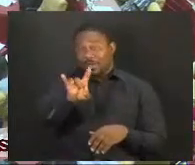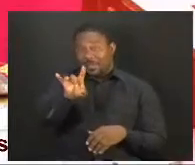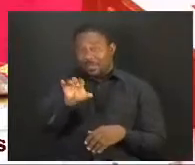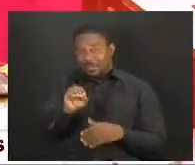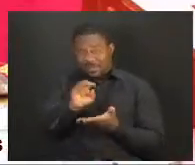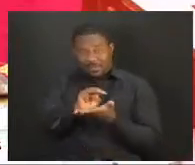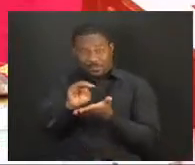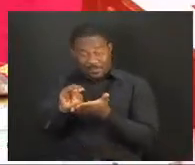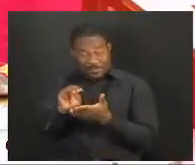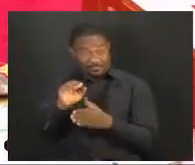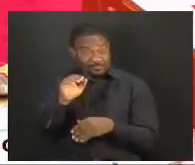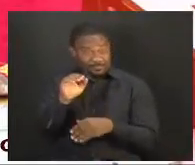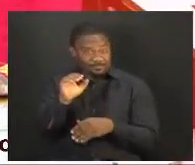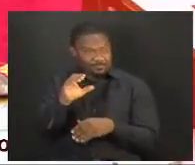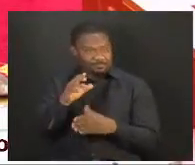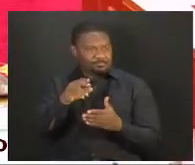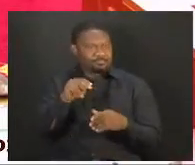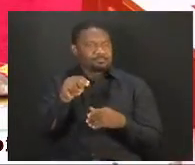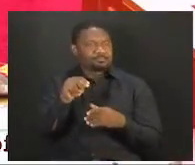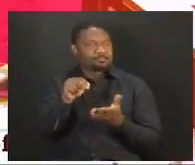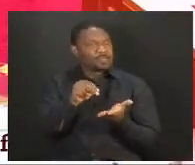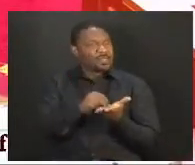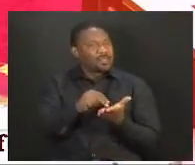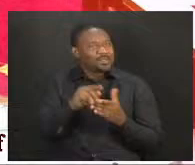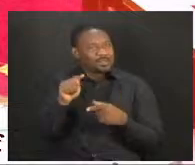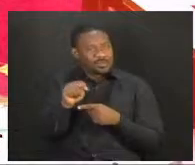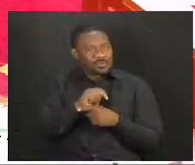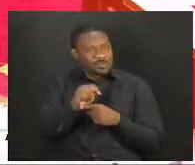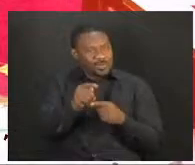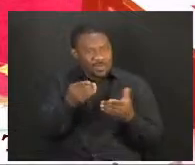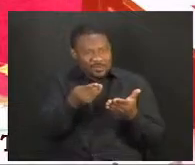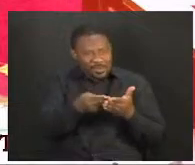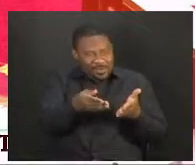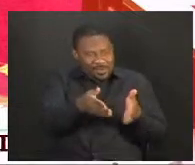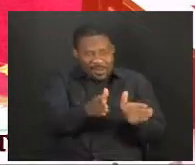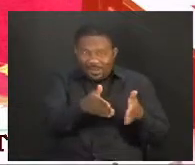Ghana cedis to nursing training allowances.